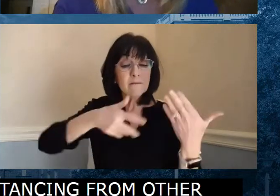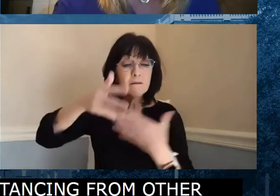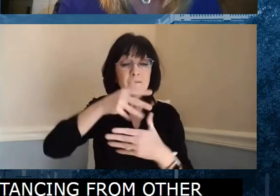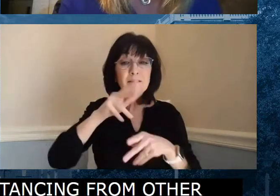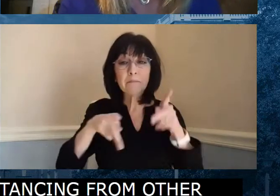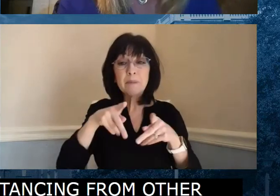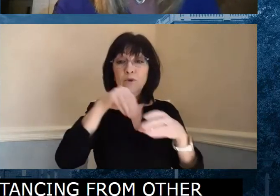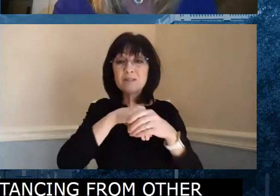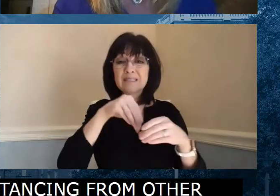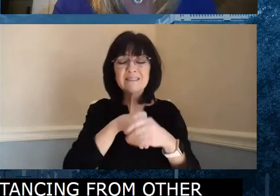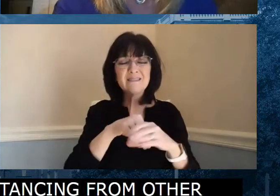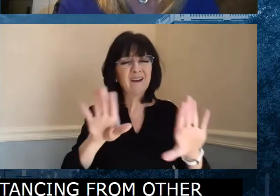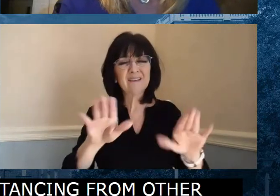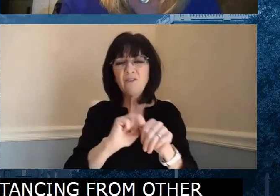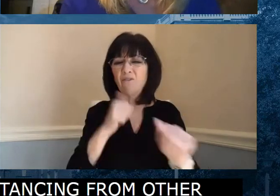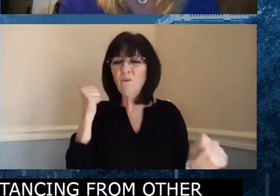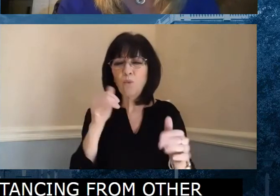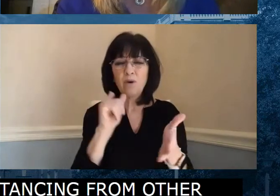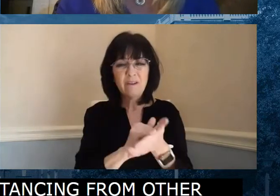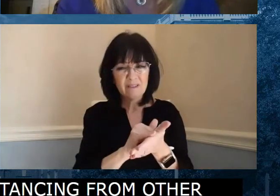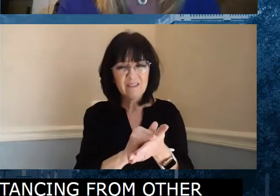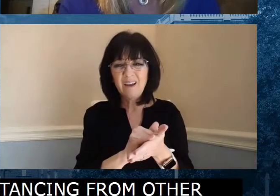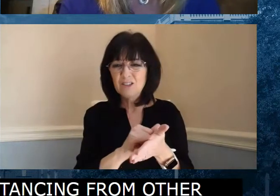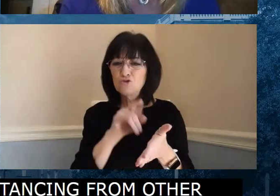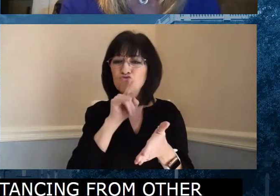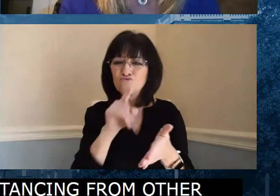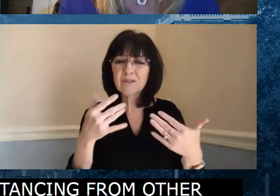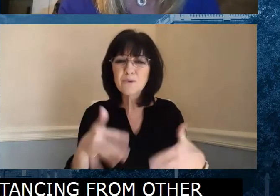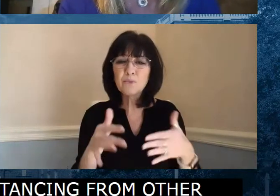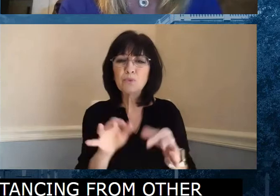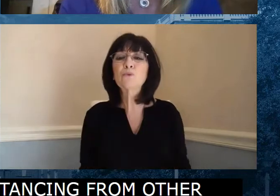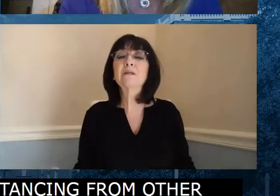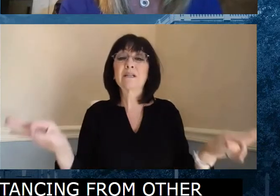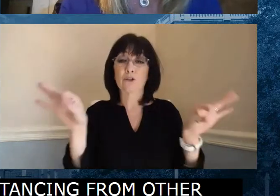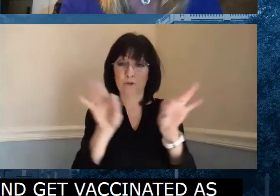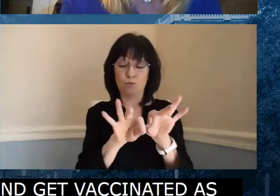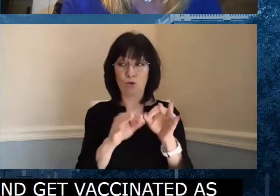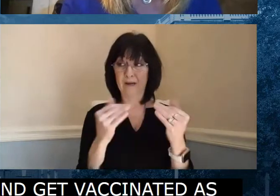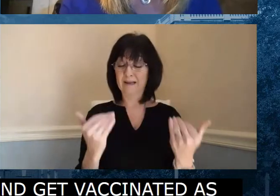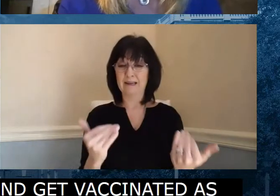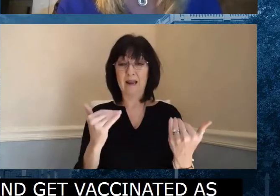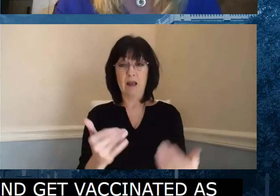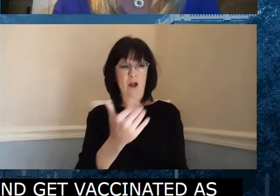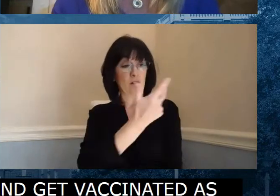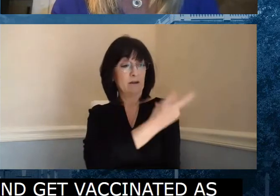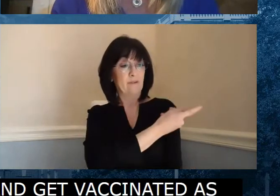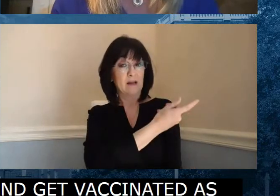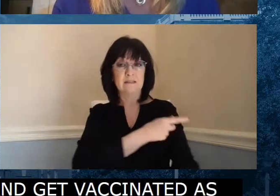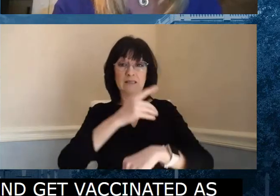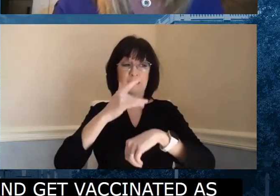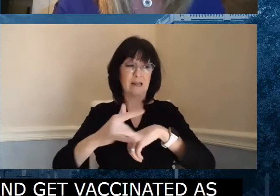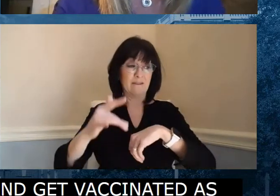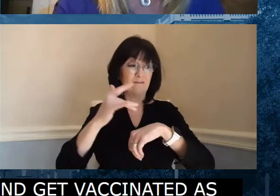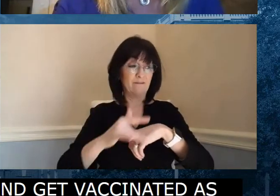is so incredibly important. And now that vaccine is available for everyone 16 and up,